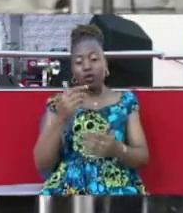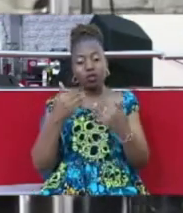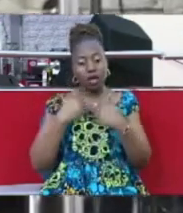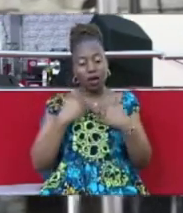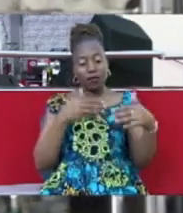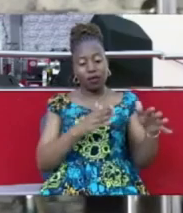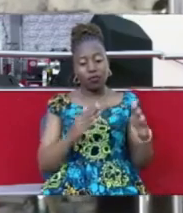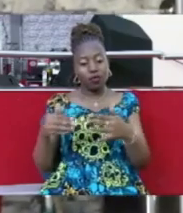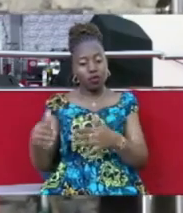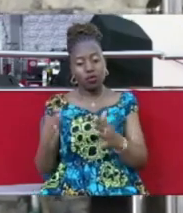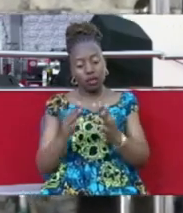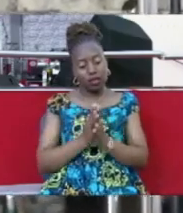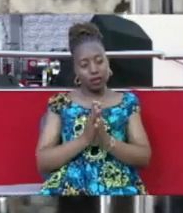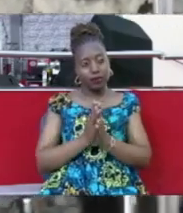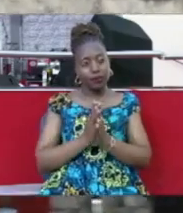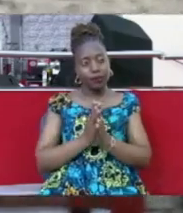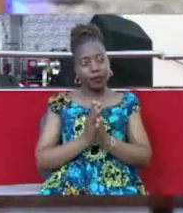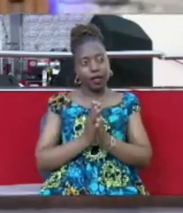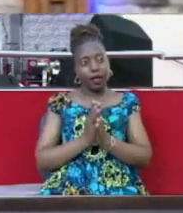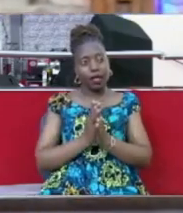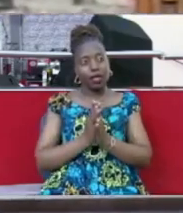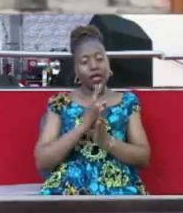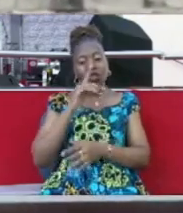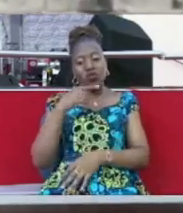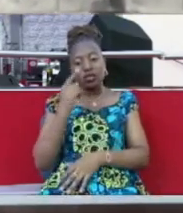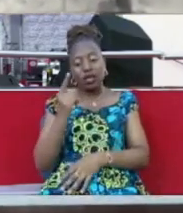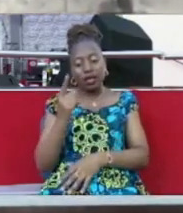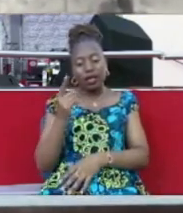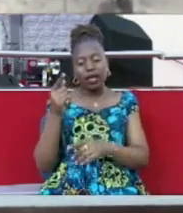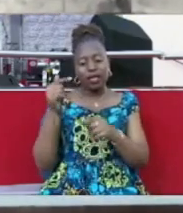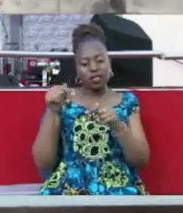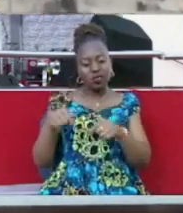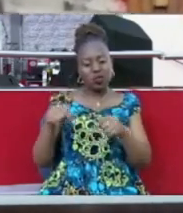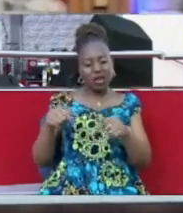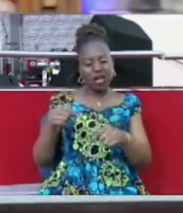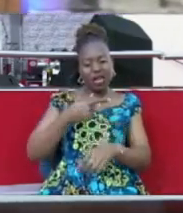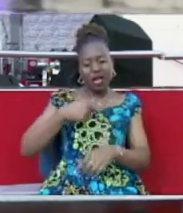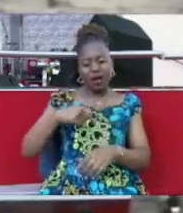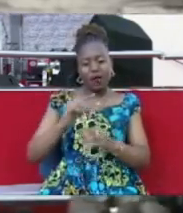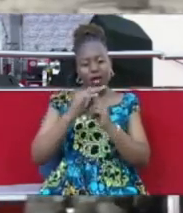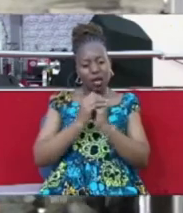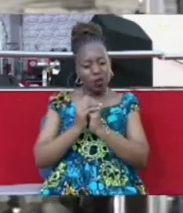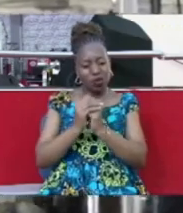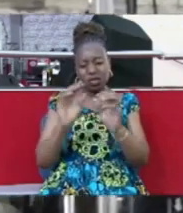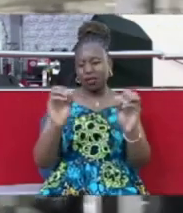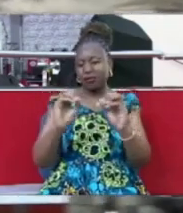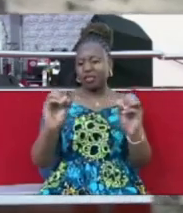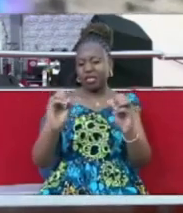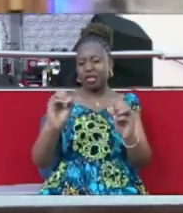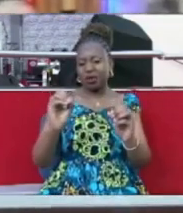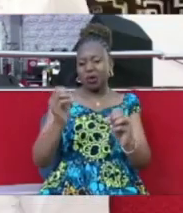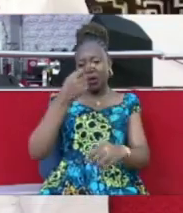There won't be any chance where you can say that, Leo, we did not worship because your worship team ilikuwa